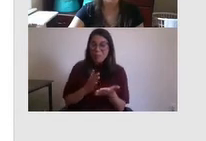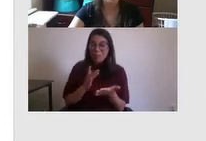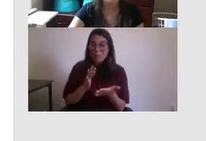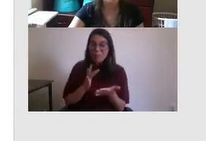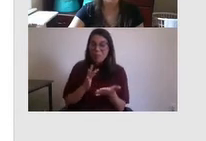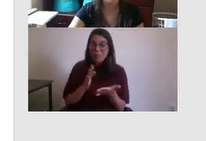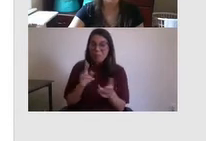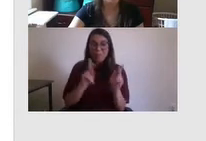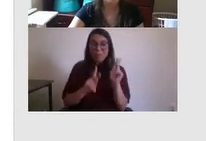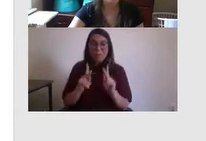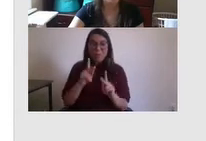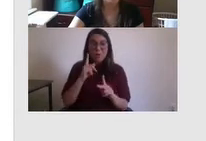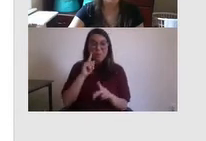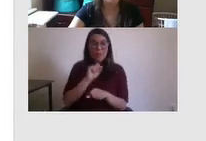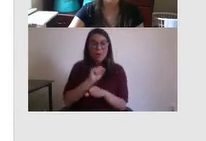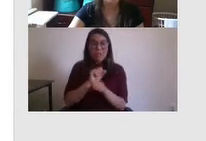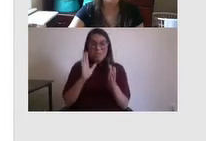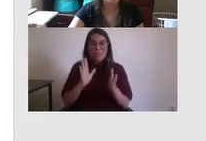employee recognition.